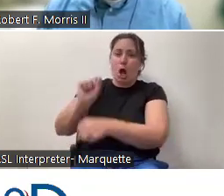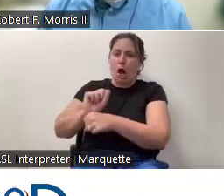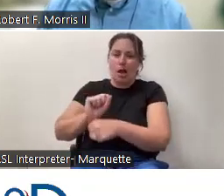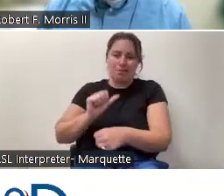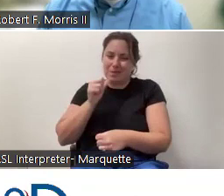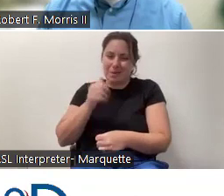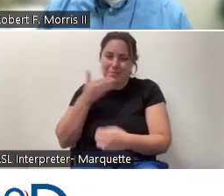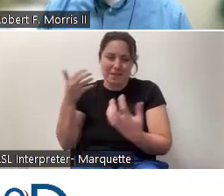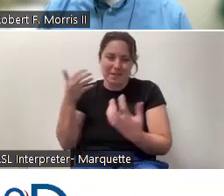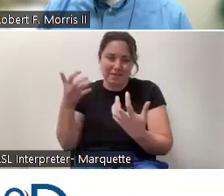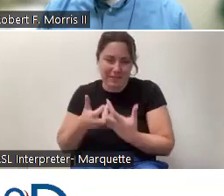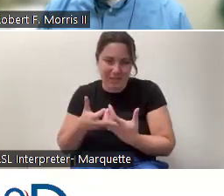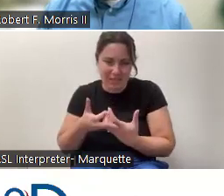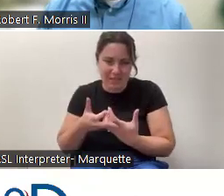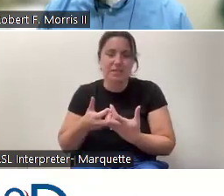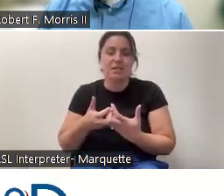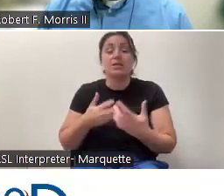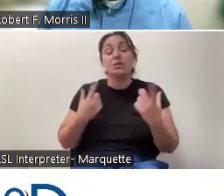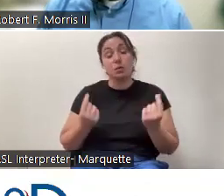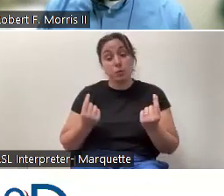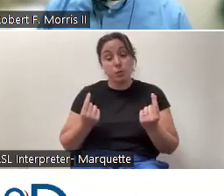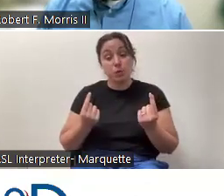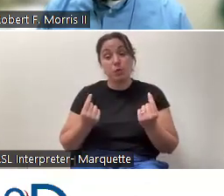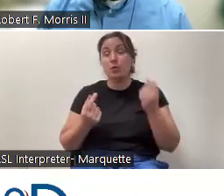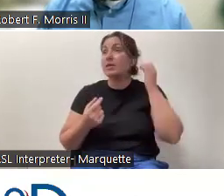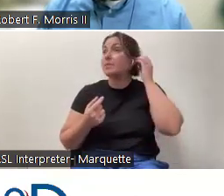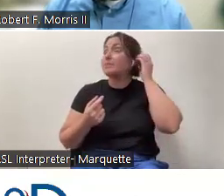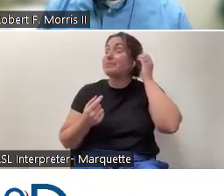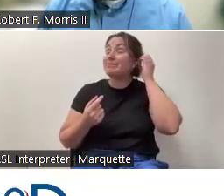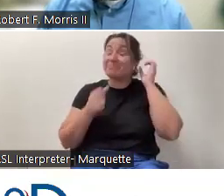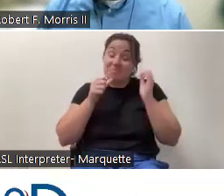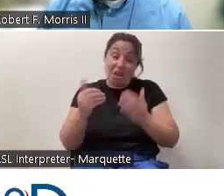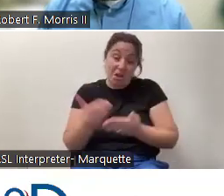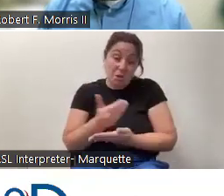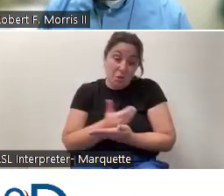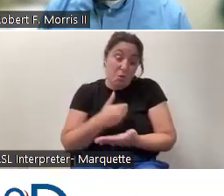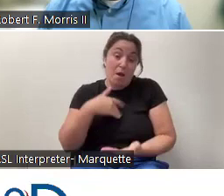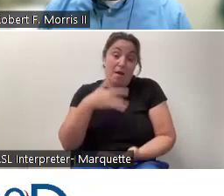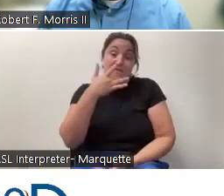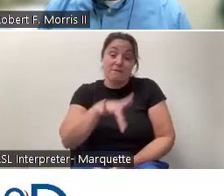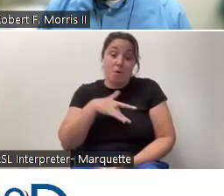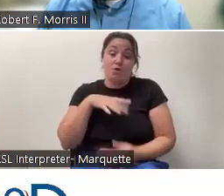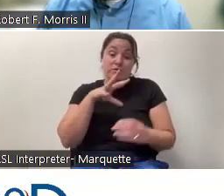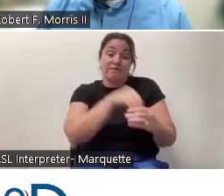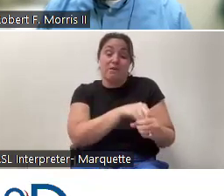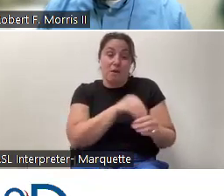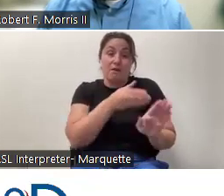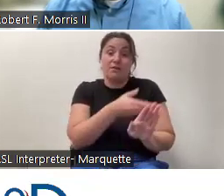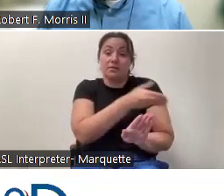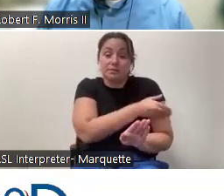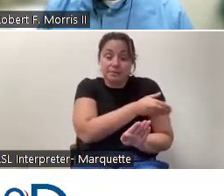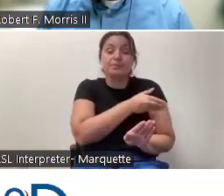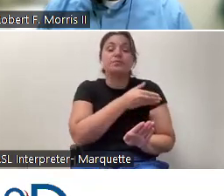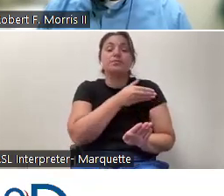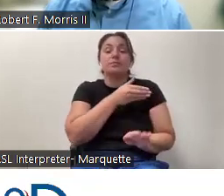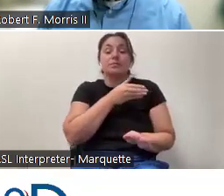so what we've done, and it's not a new thing, I was fortunate to participate in this in the